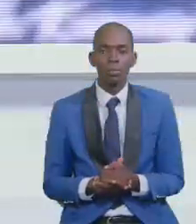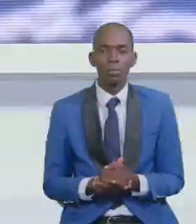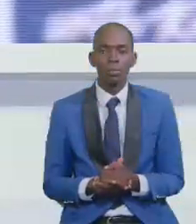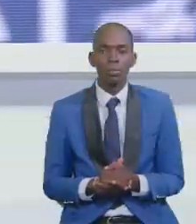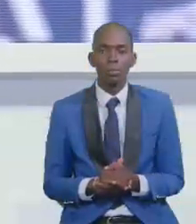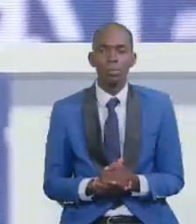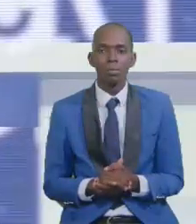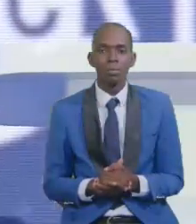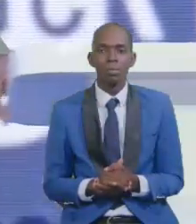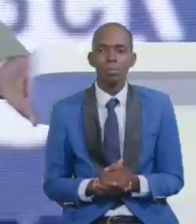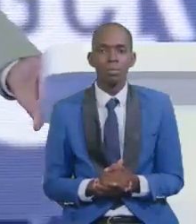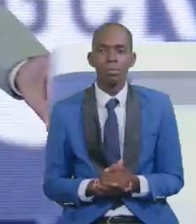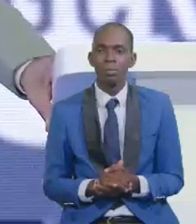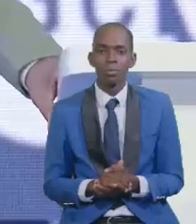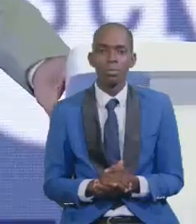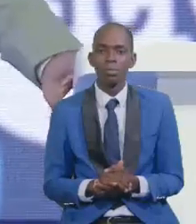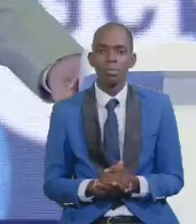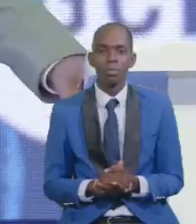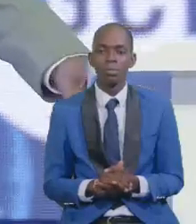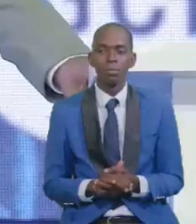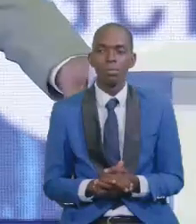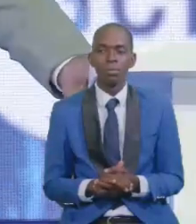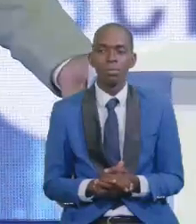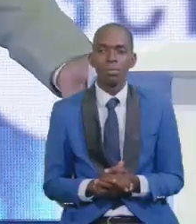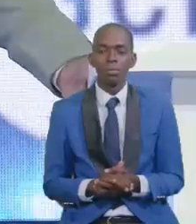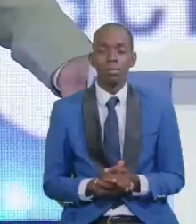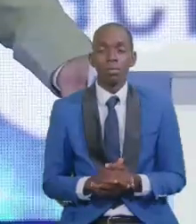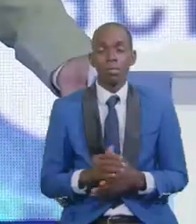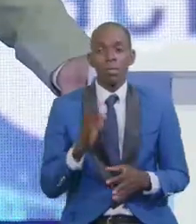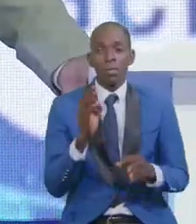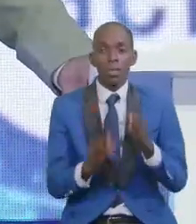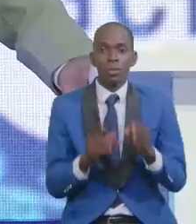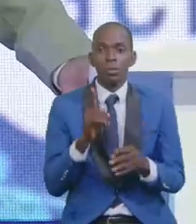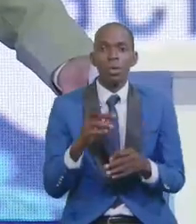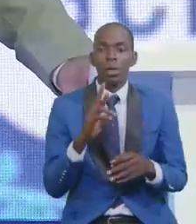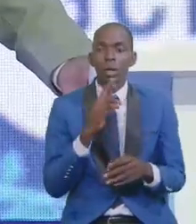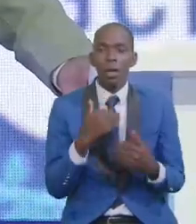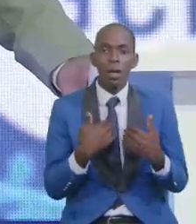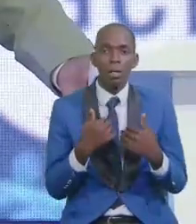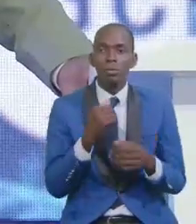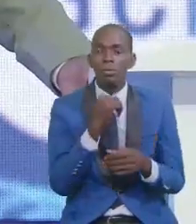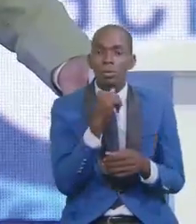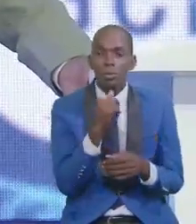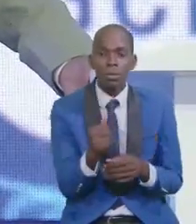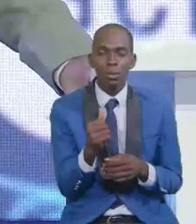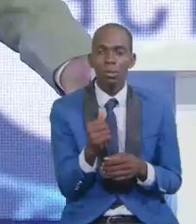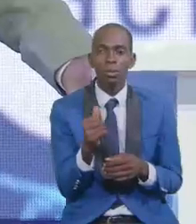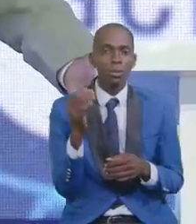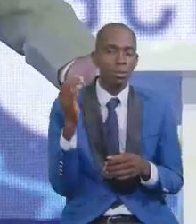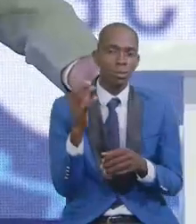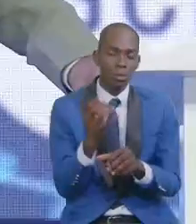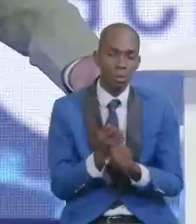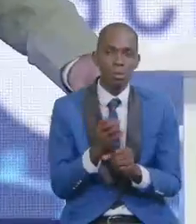Look at all the provision of the first coming. If you have not earned that, got